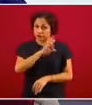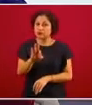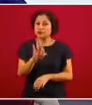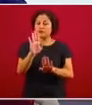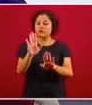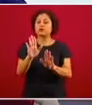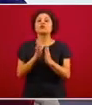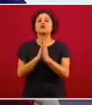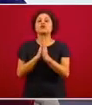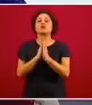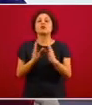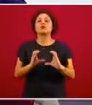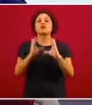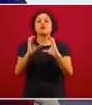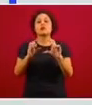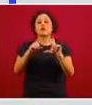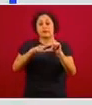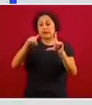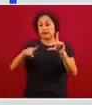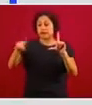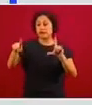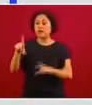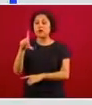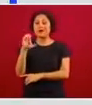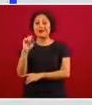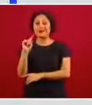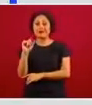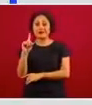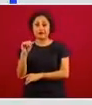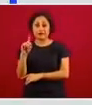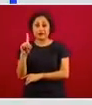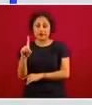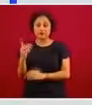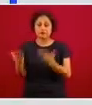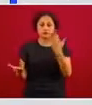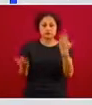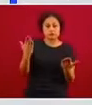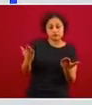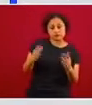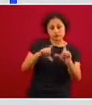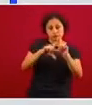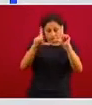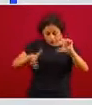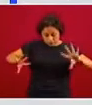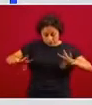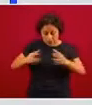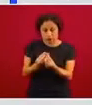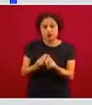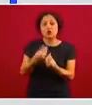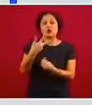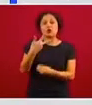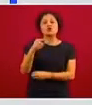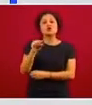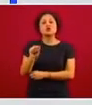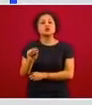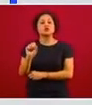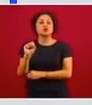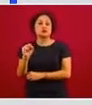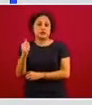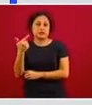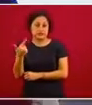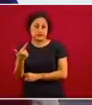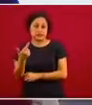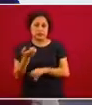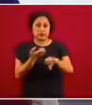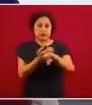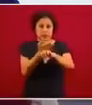group, do not hesitate to go seek medical attention, because the earlier the better.